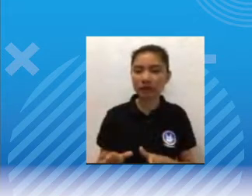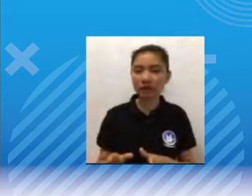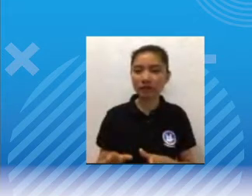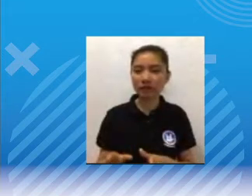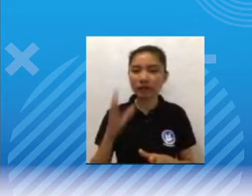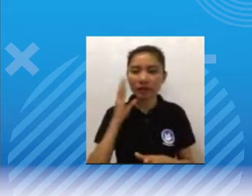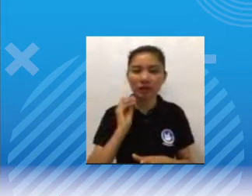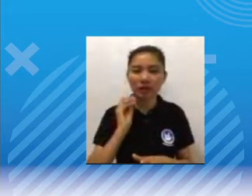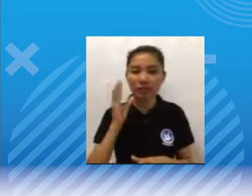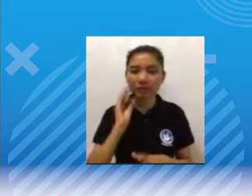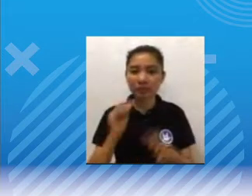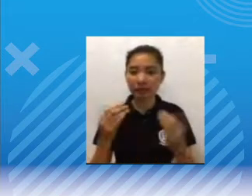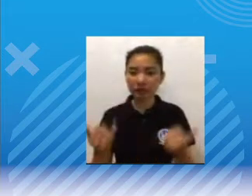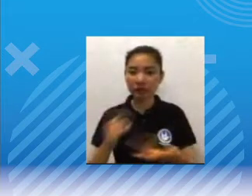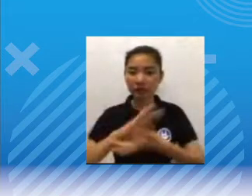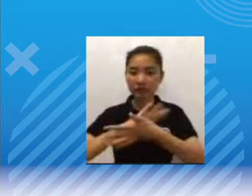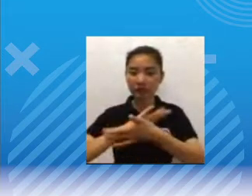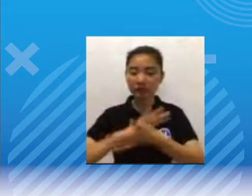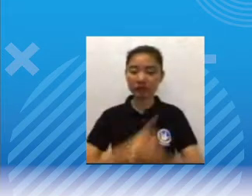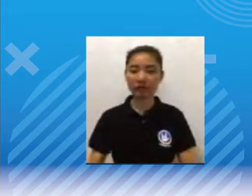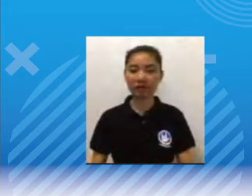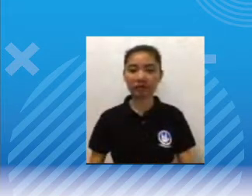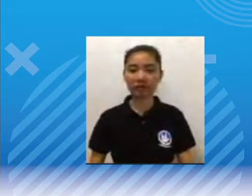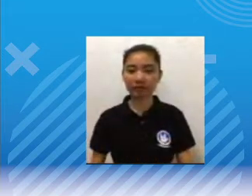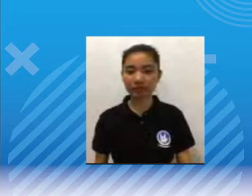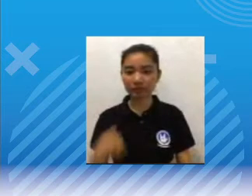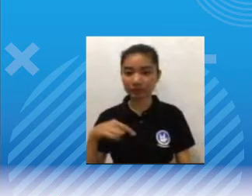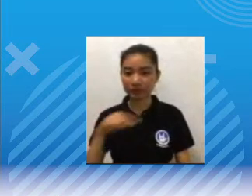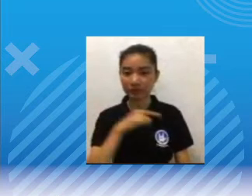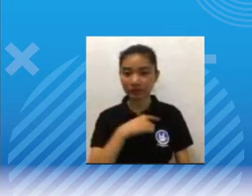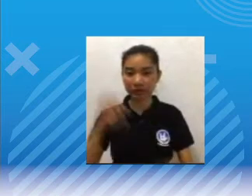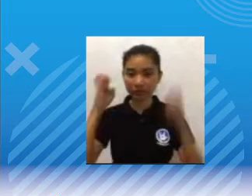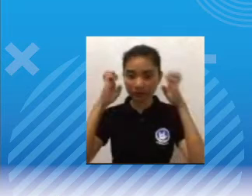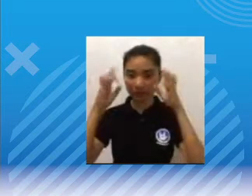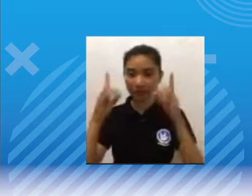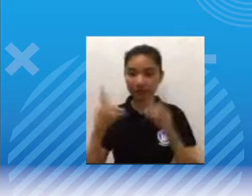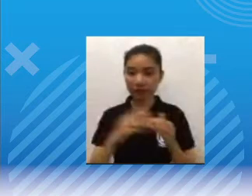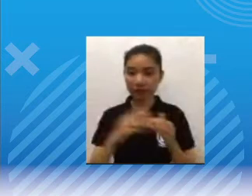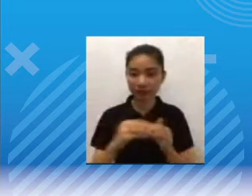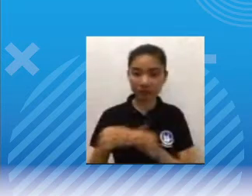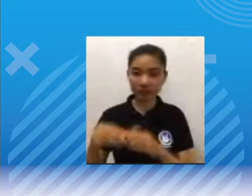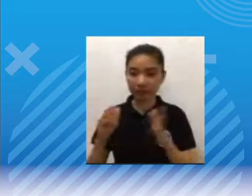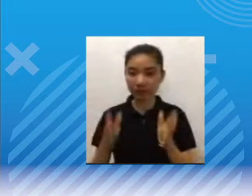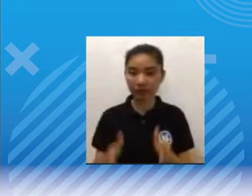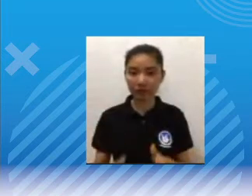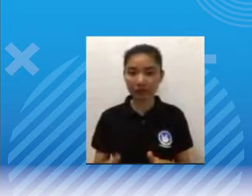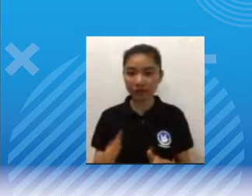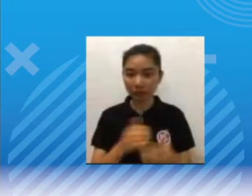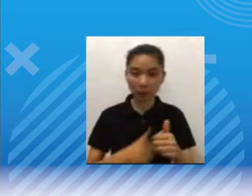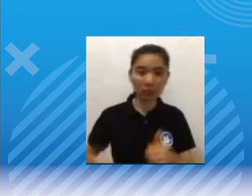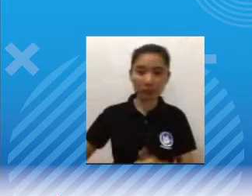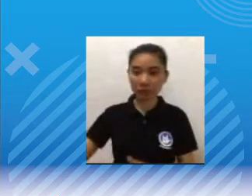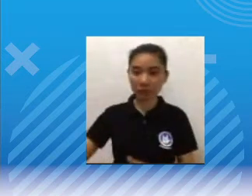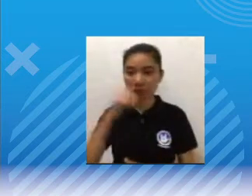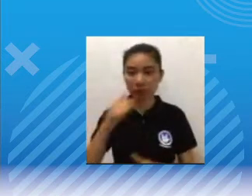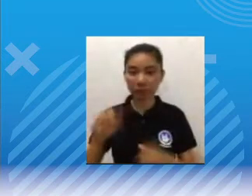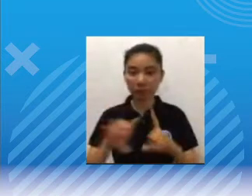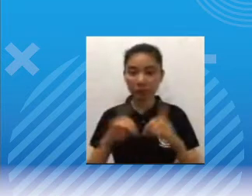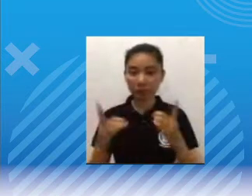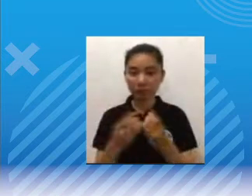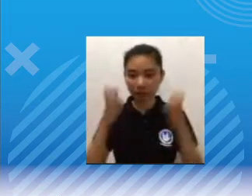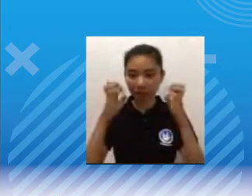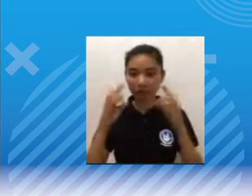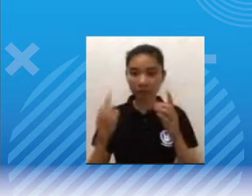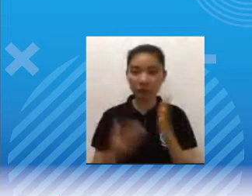asked education leaders, supervisors, school heads, and superintendents through an online focus group discussion on